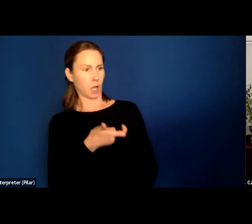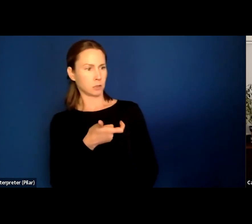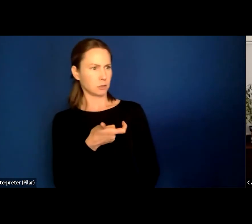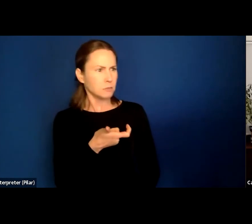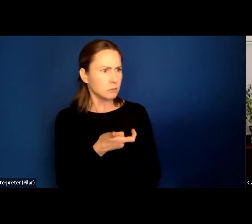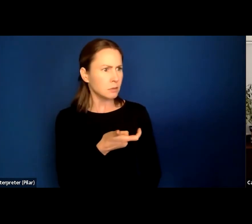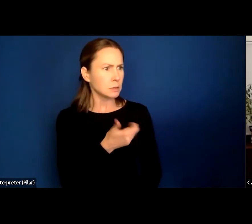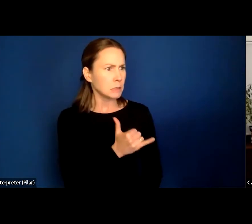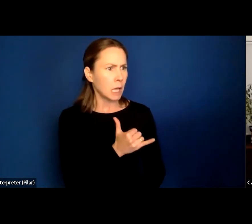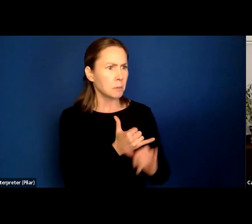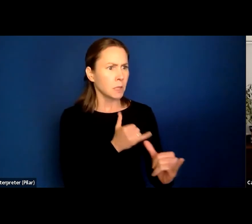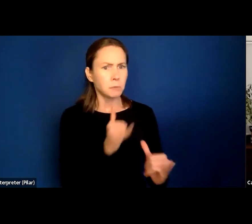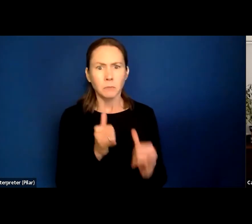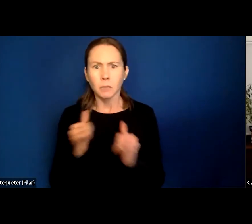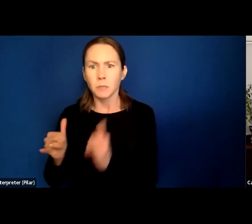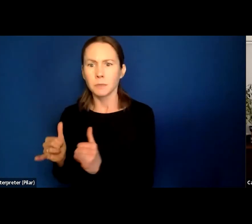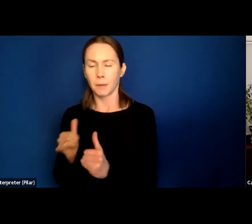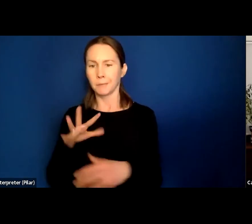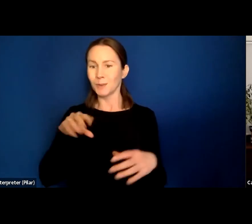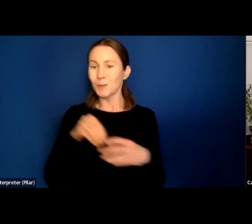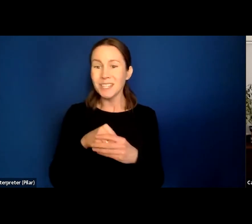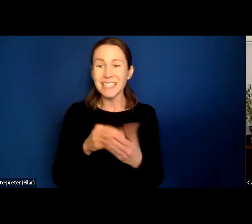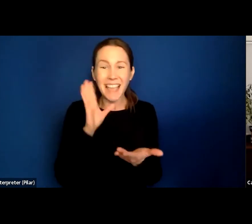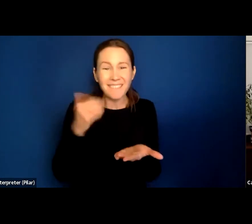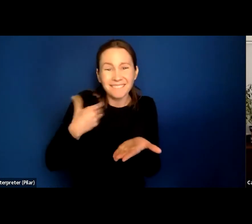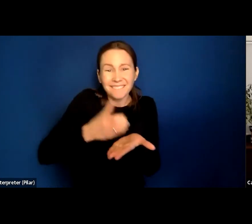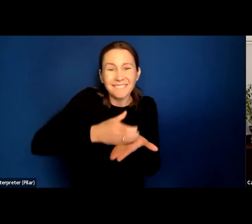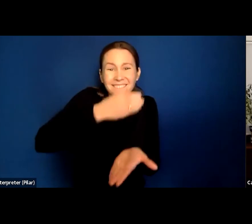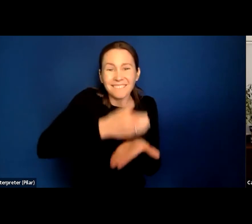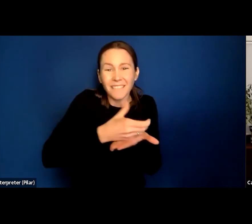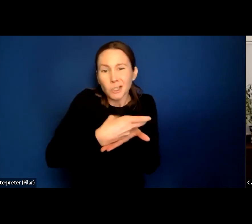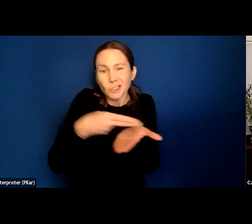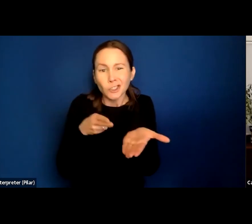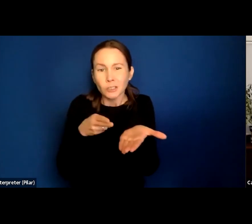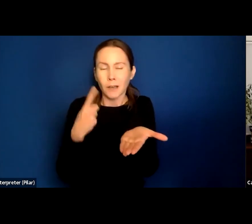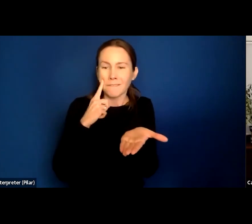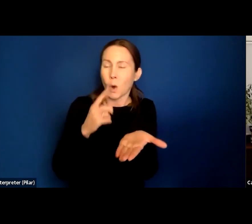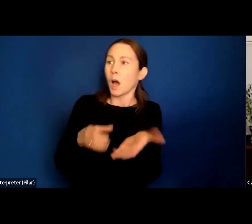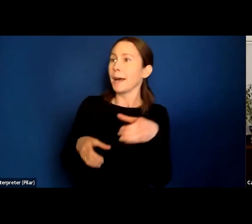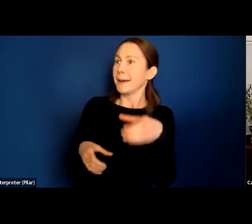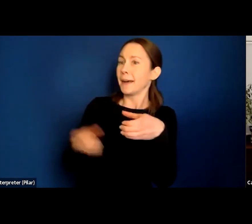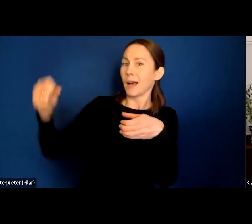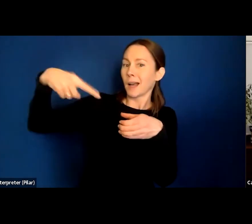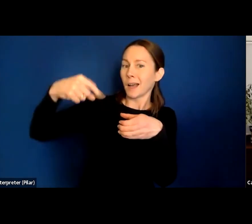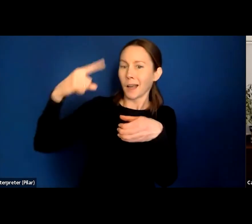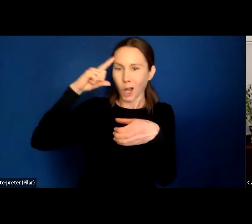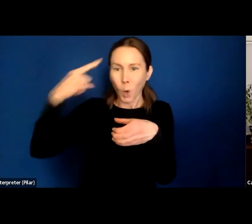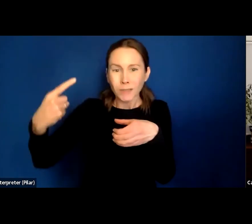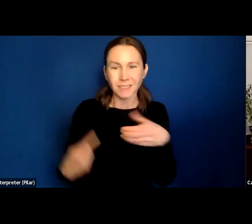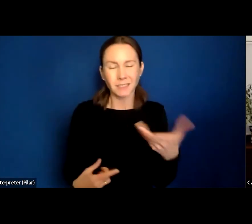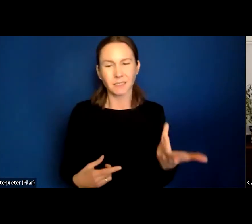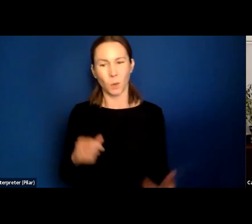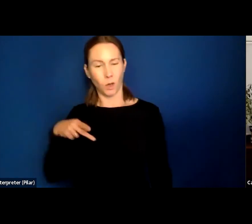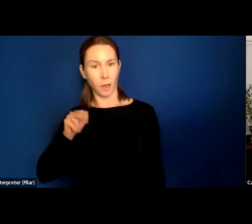everywhere, including on the canisters collecting coins at fast food restaurants. And this prompted young Paul to wrap his arm